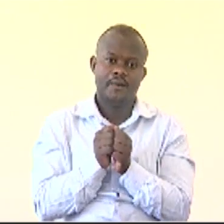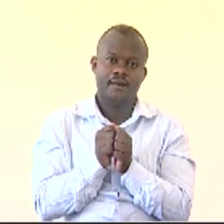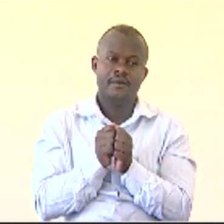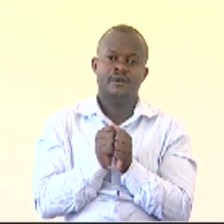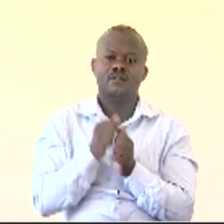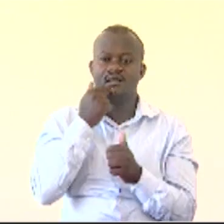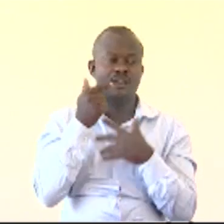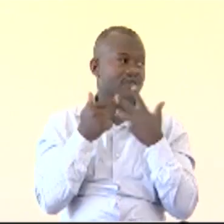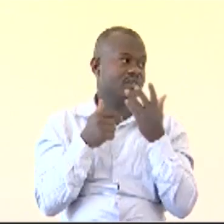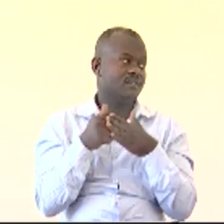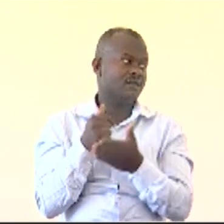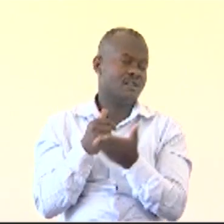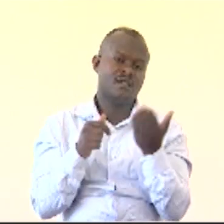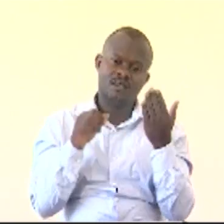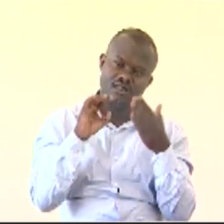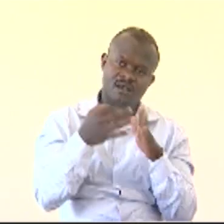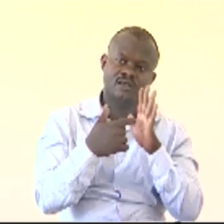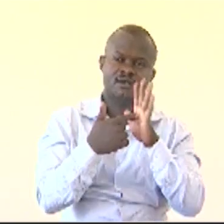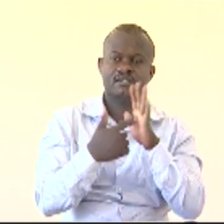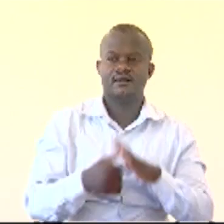That is the third symptom.